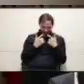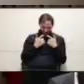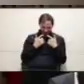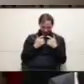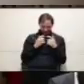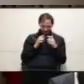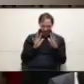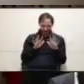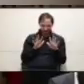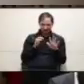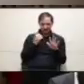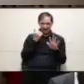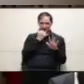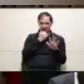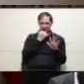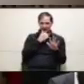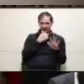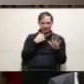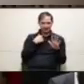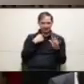So you outsourced it.